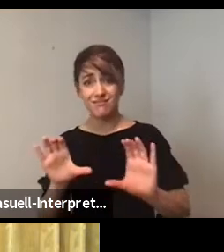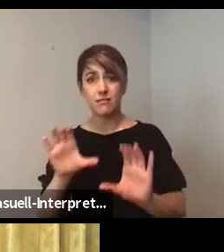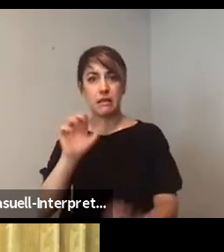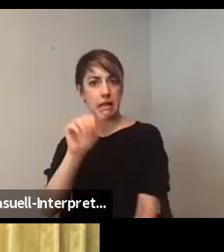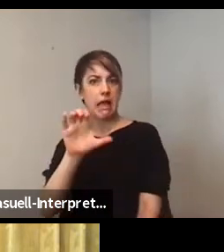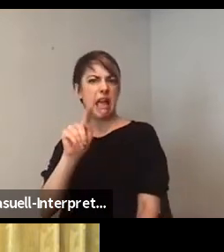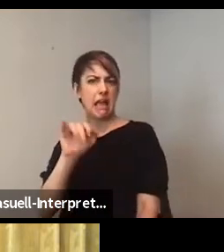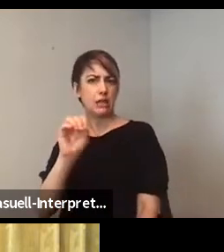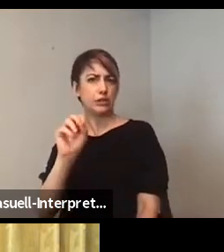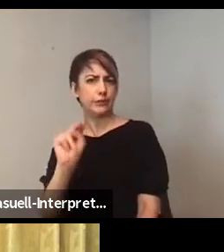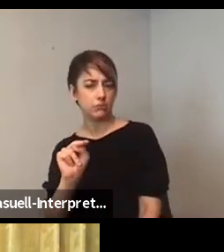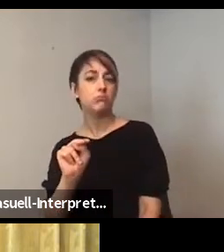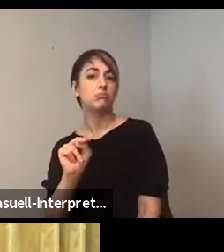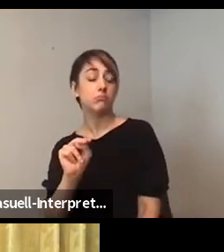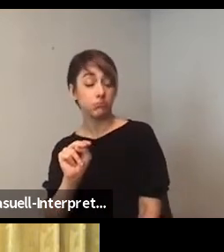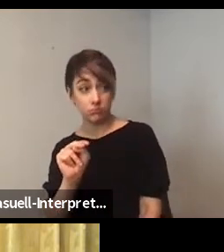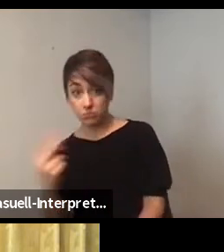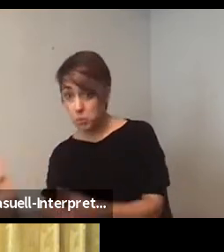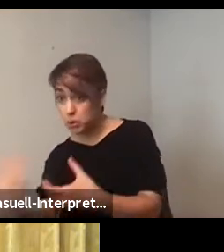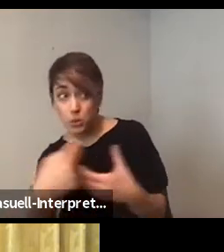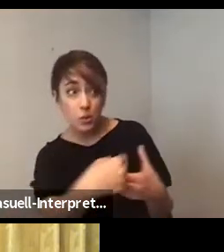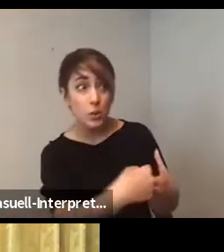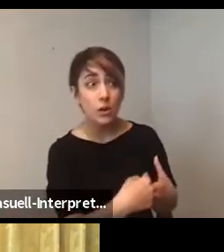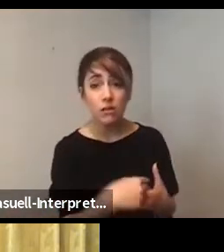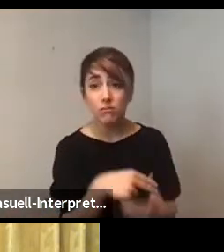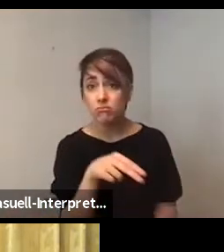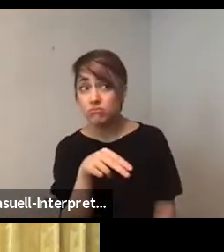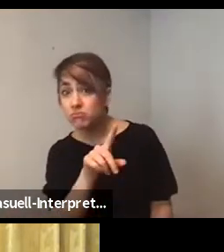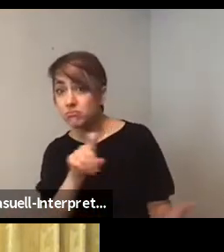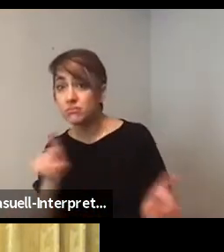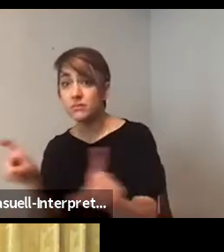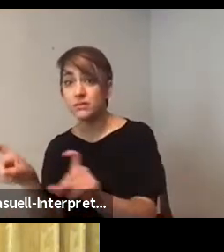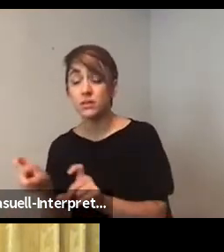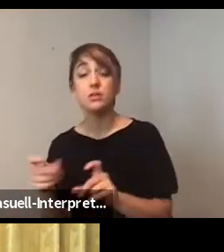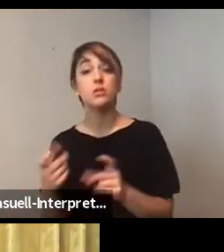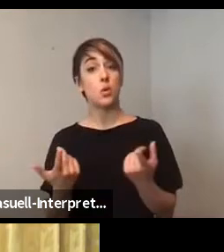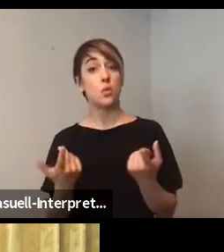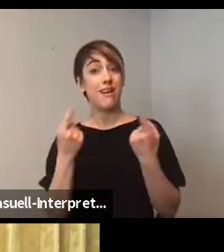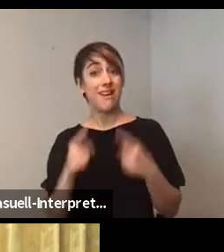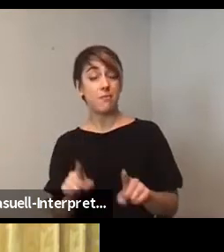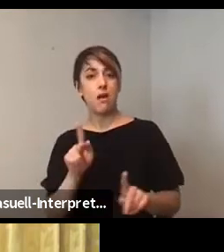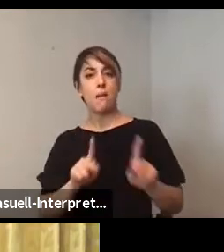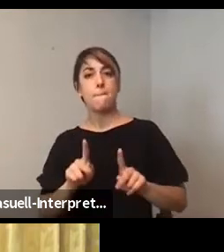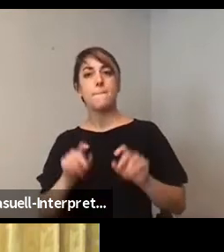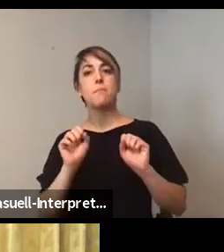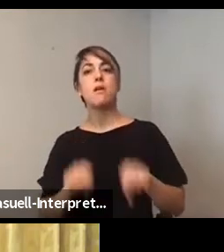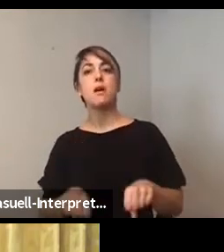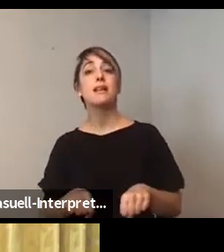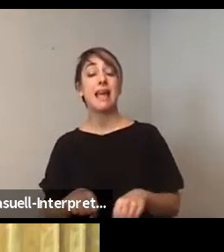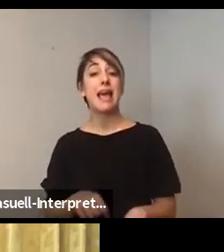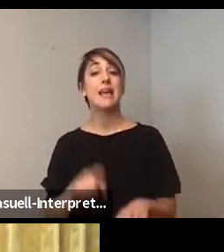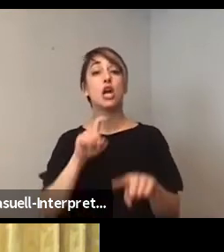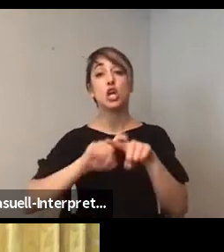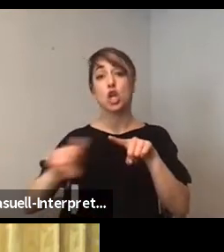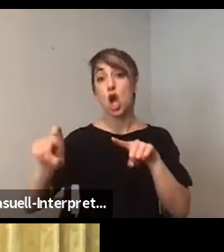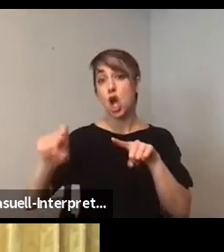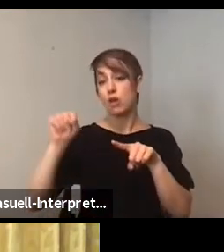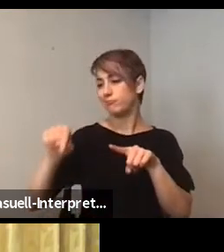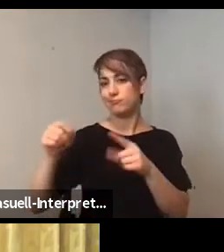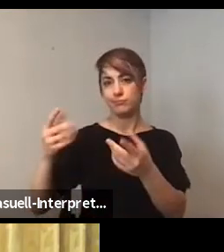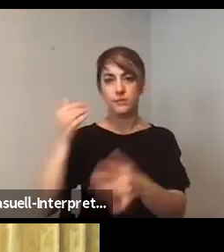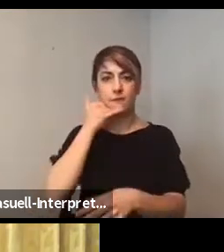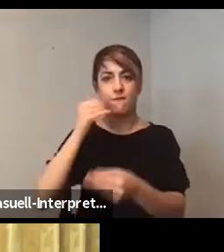elder people in the city can just call the number, and then an artist is going to call and to say a